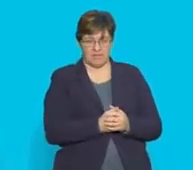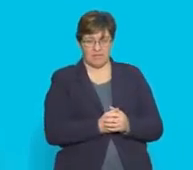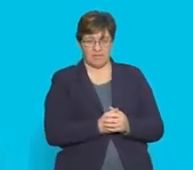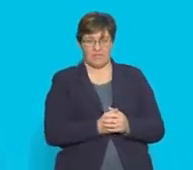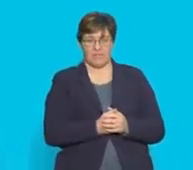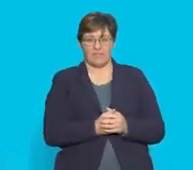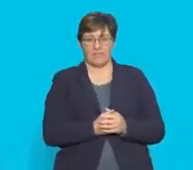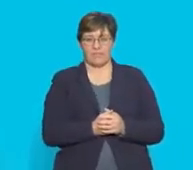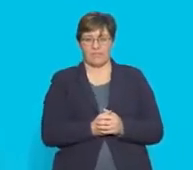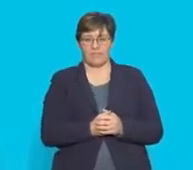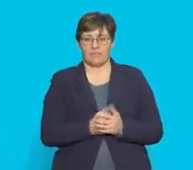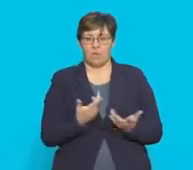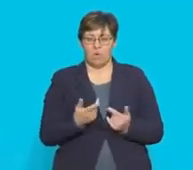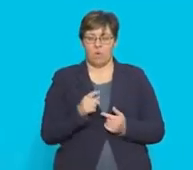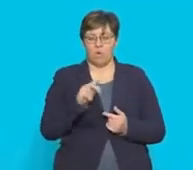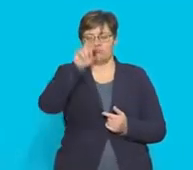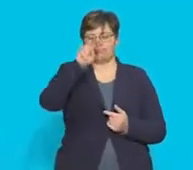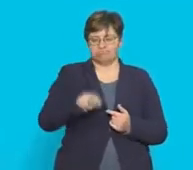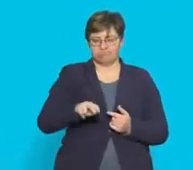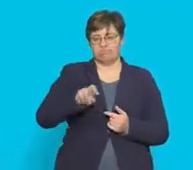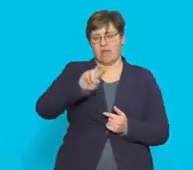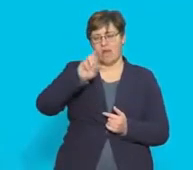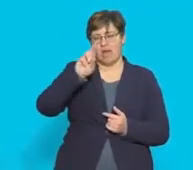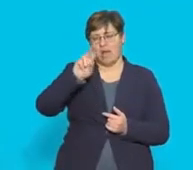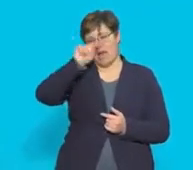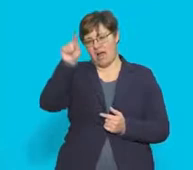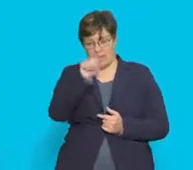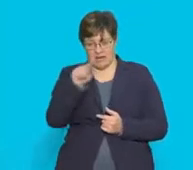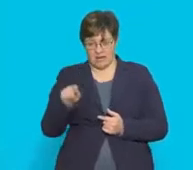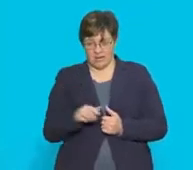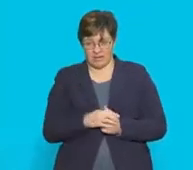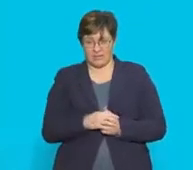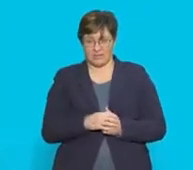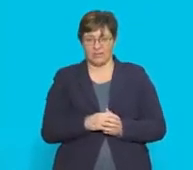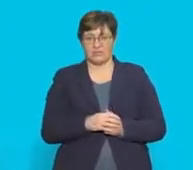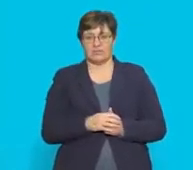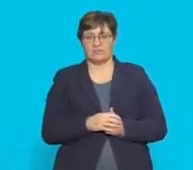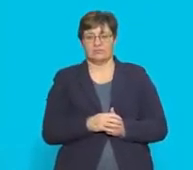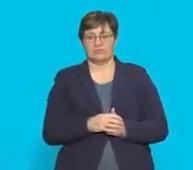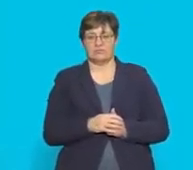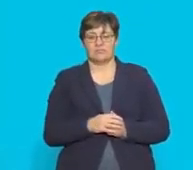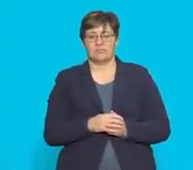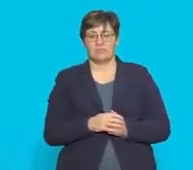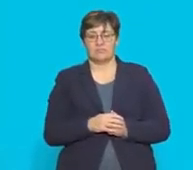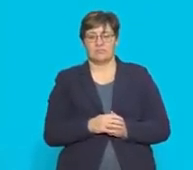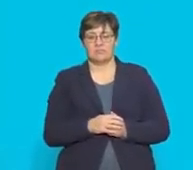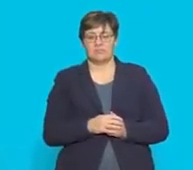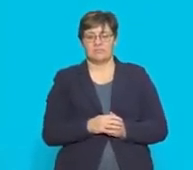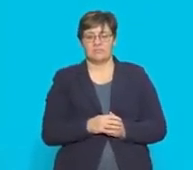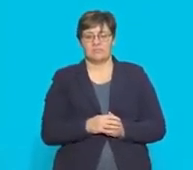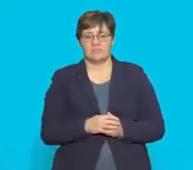real, and at times it's normally like that, right? Where there's like 2 lines there, which is how I try